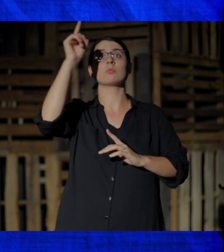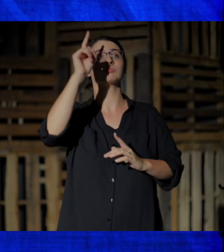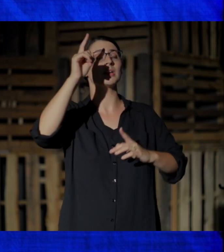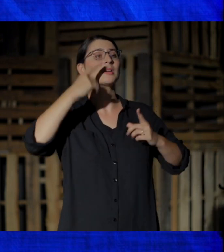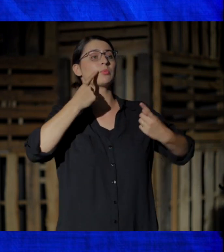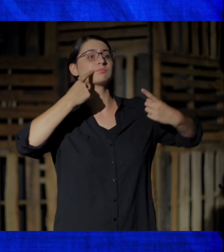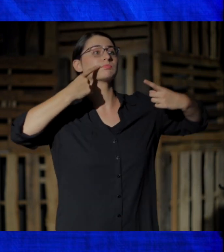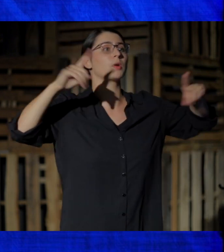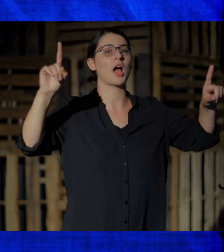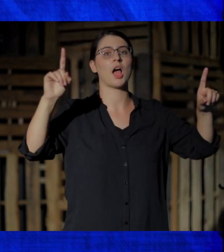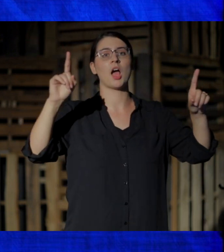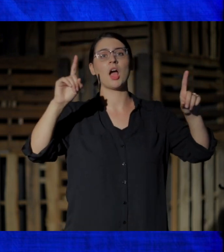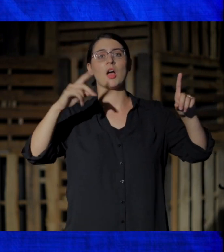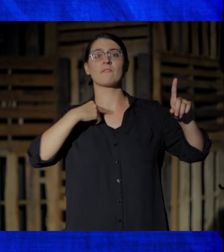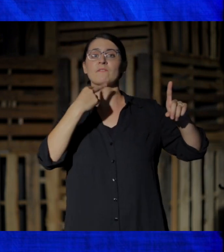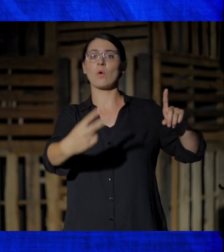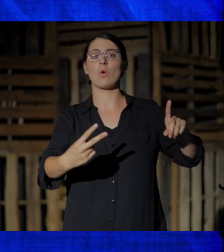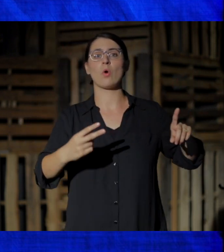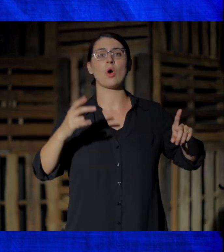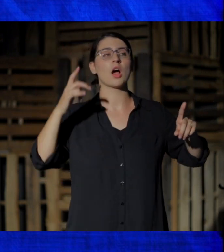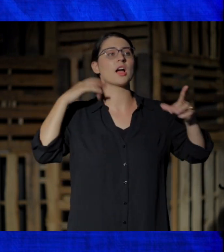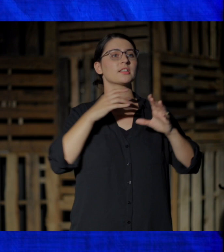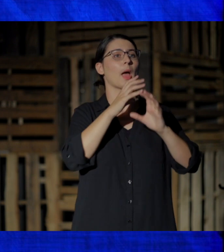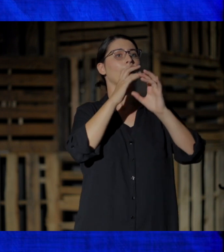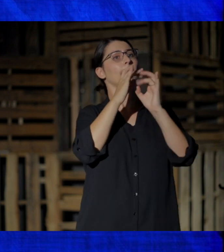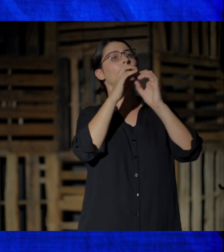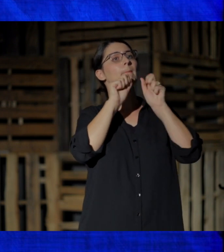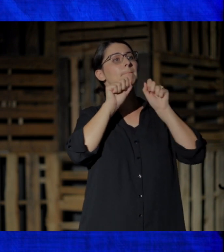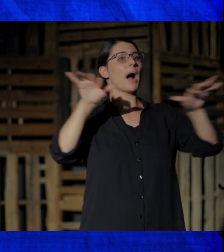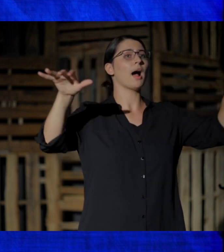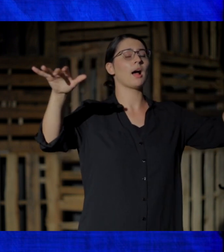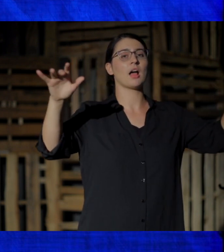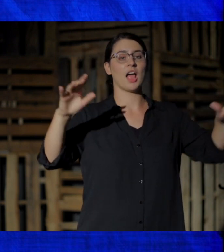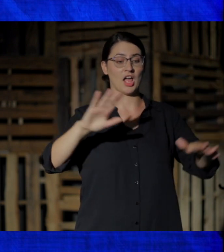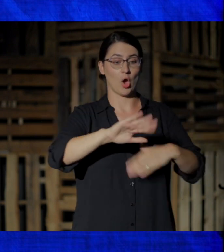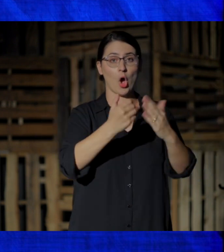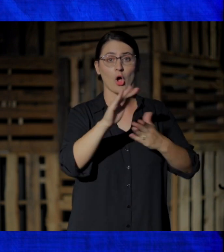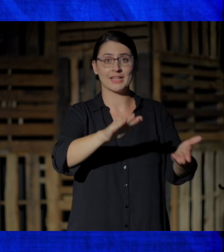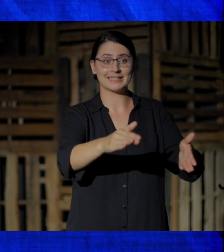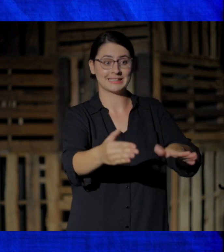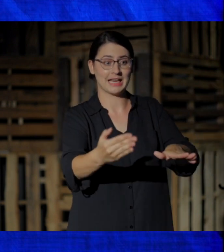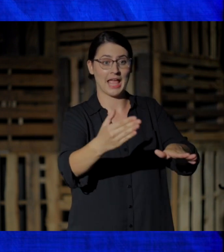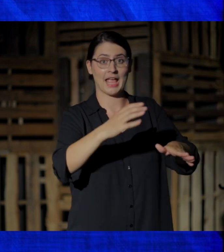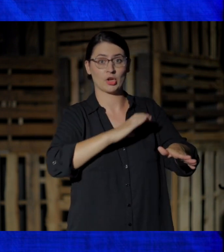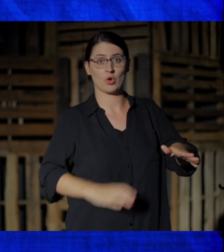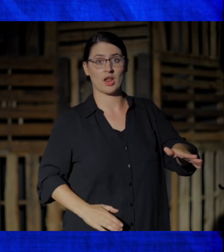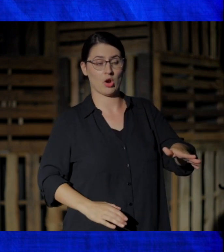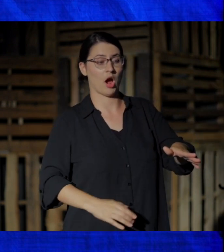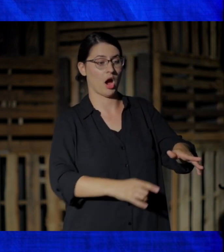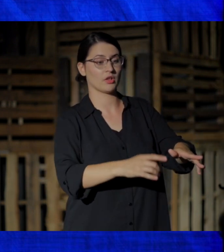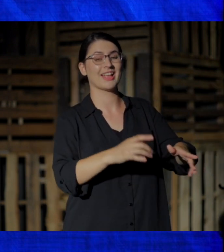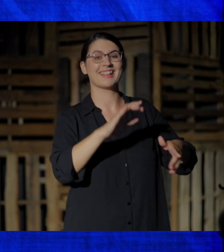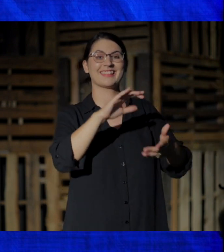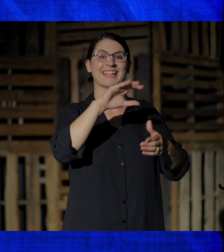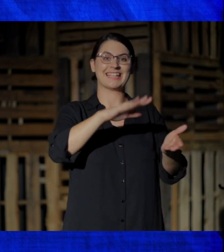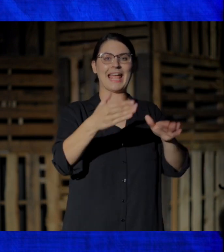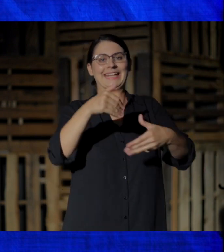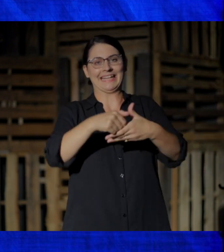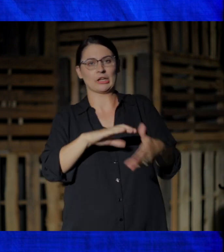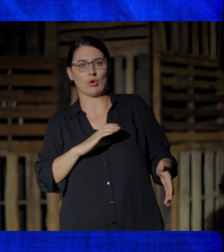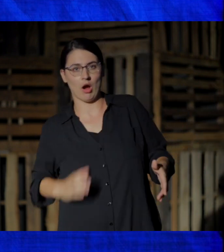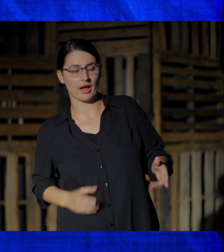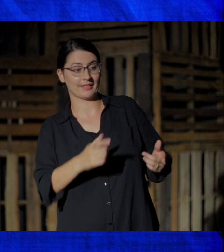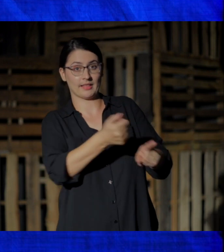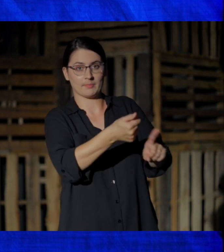an archangel, and with the sound of the trumpet of God, and the dead in Christ will rise first. Then we who are alive, who are left,